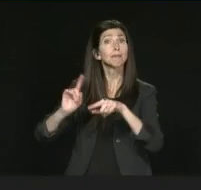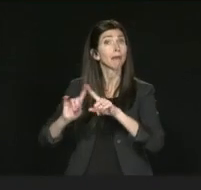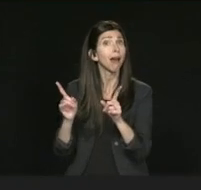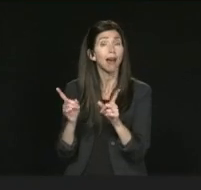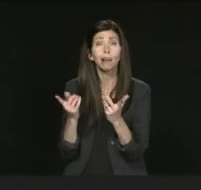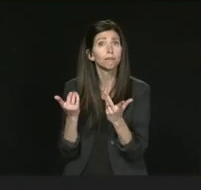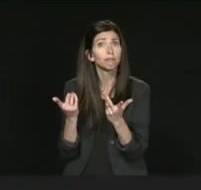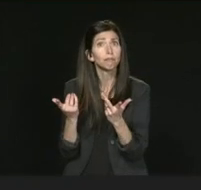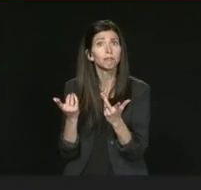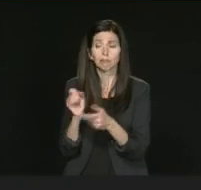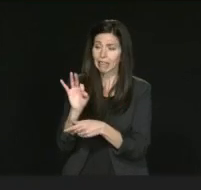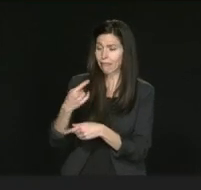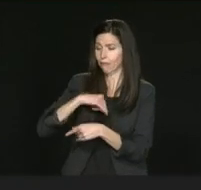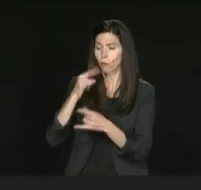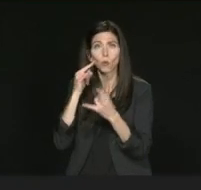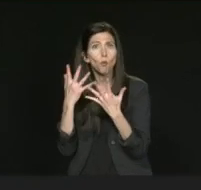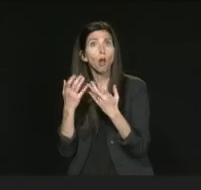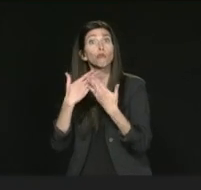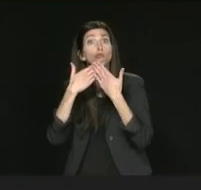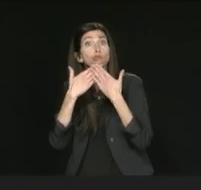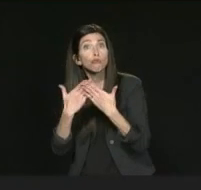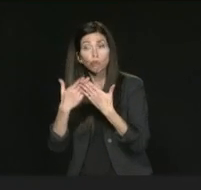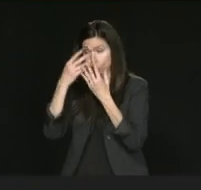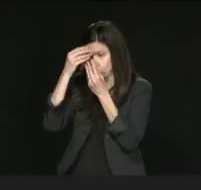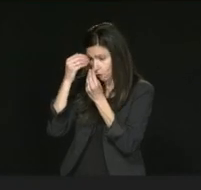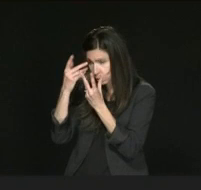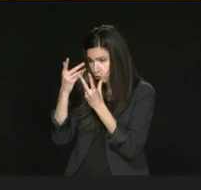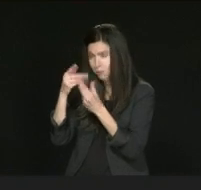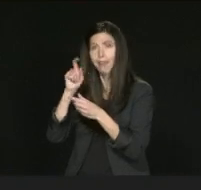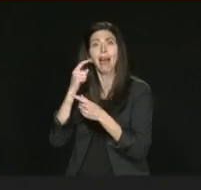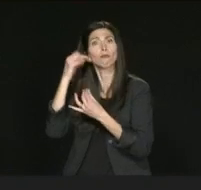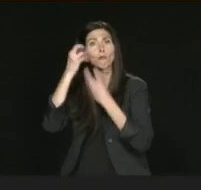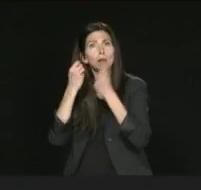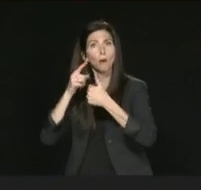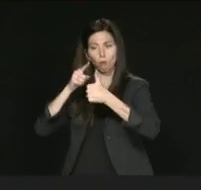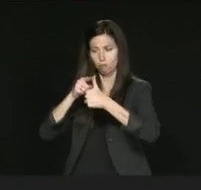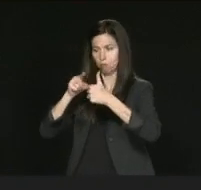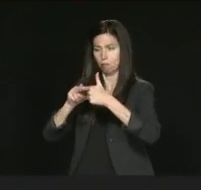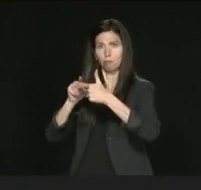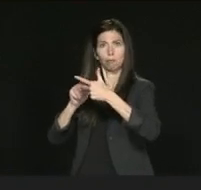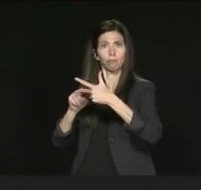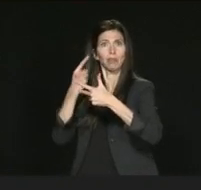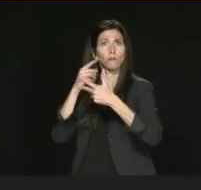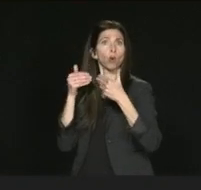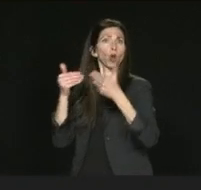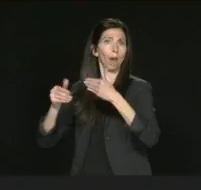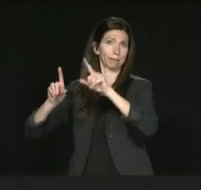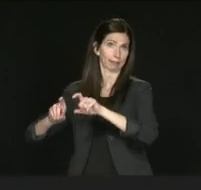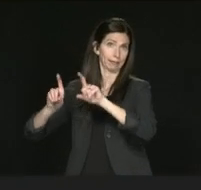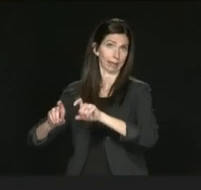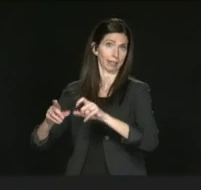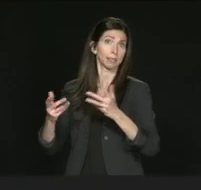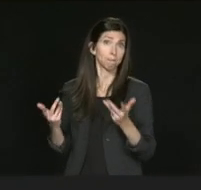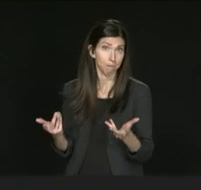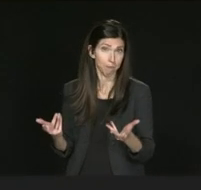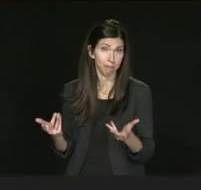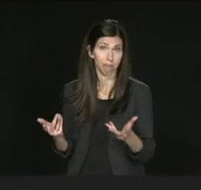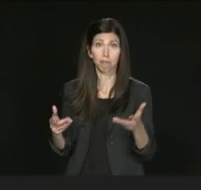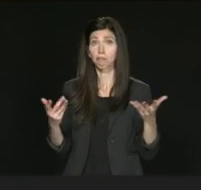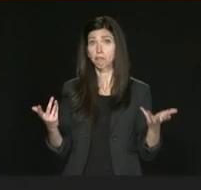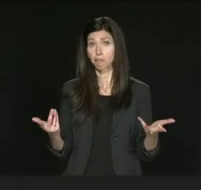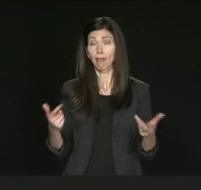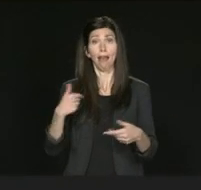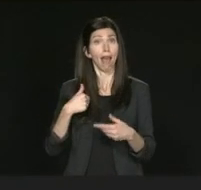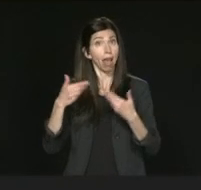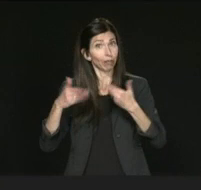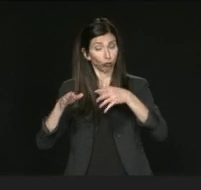in identifying cases. As I've said before, we must find the right cases and isolate them